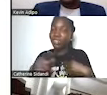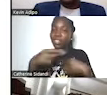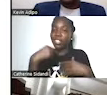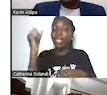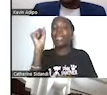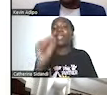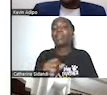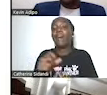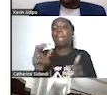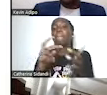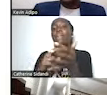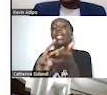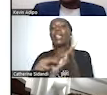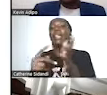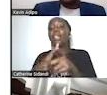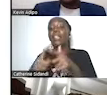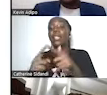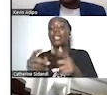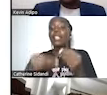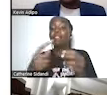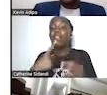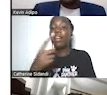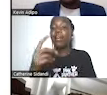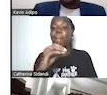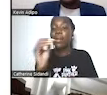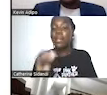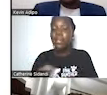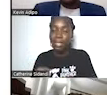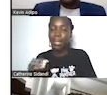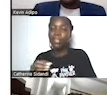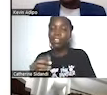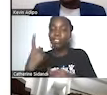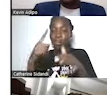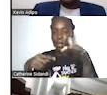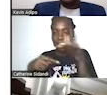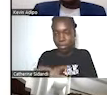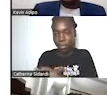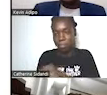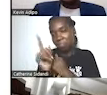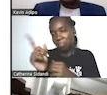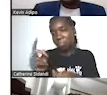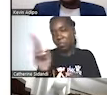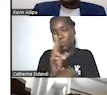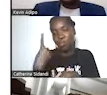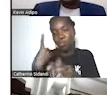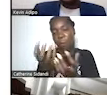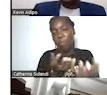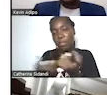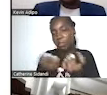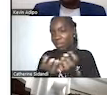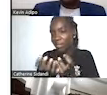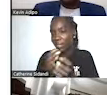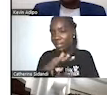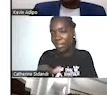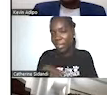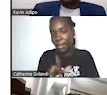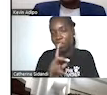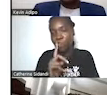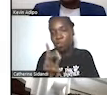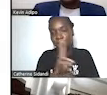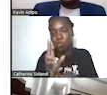of access for them now to go and now use it for business purposes, because that's why they use it, so that they can get you the